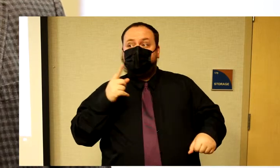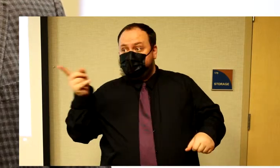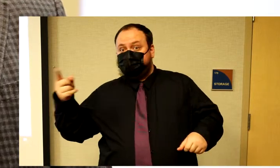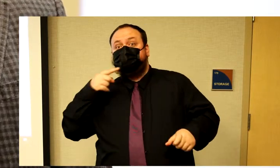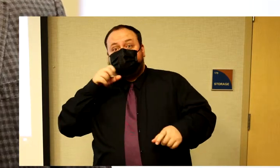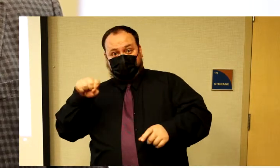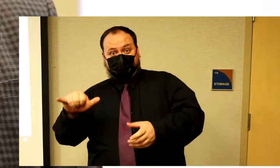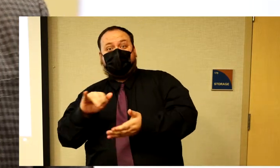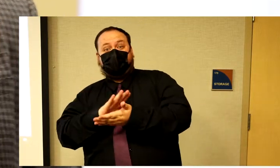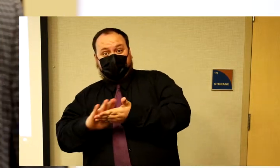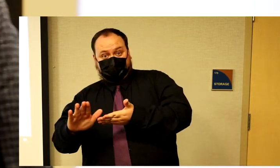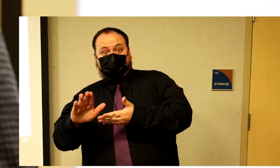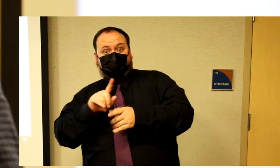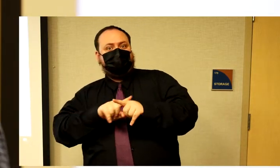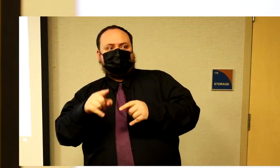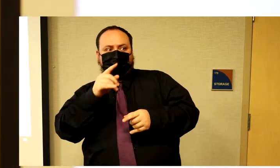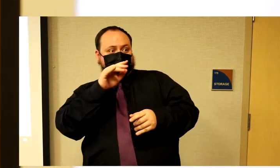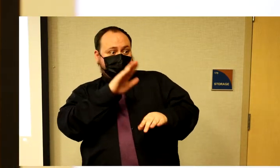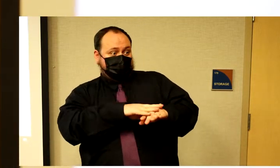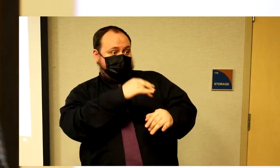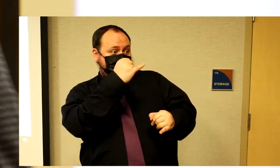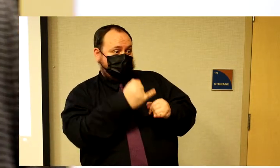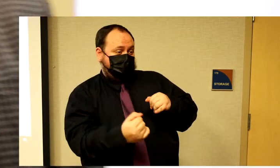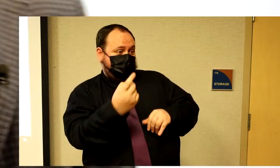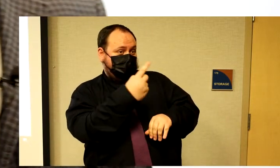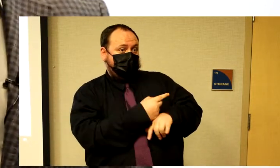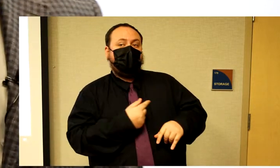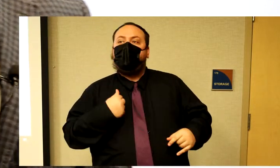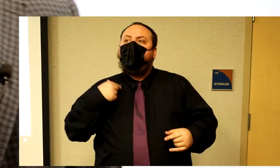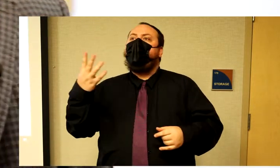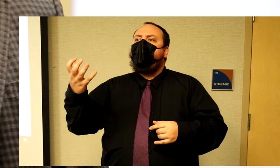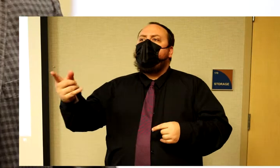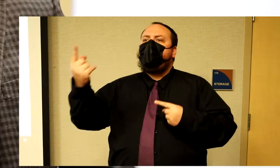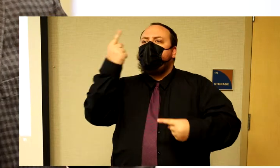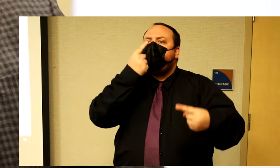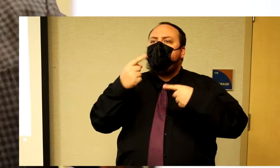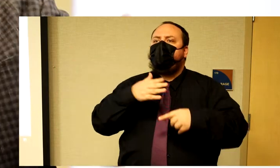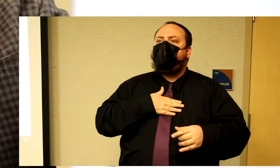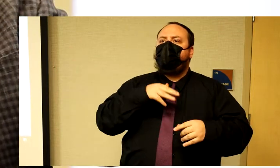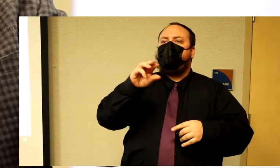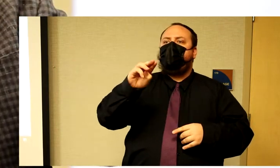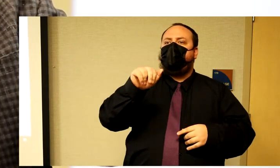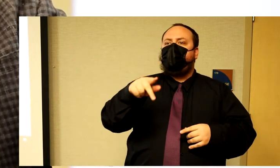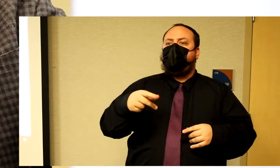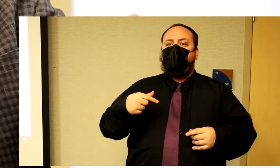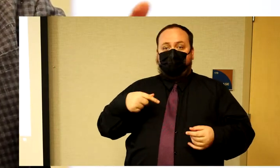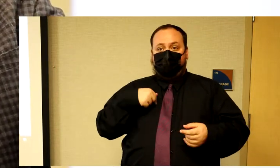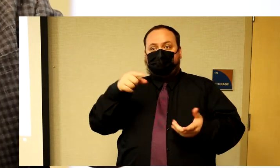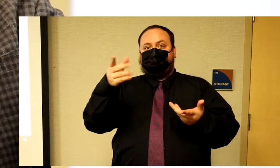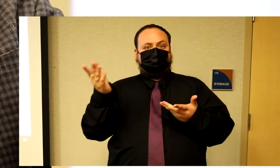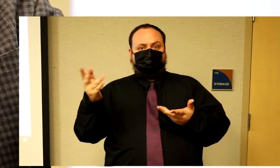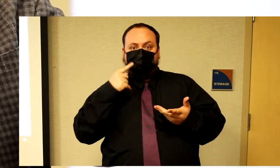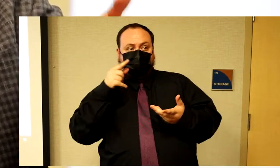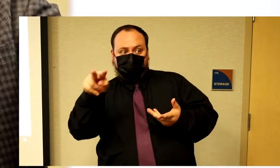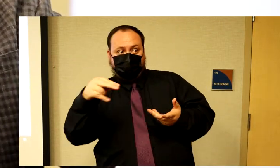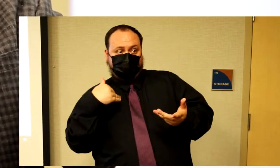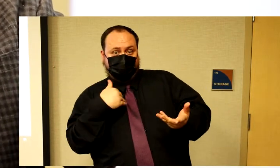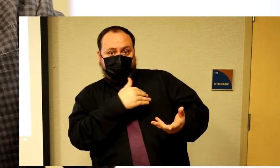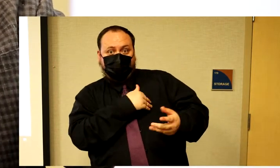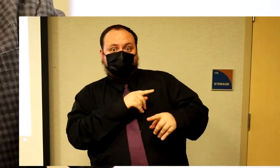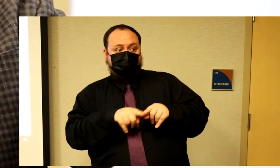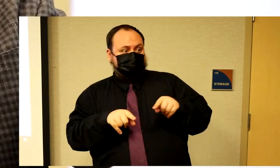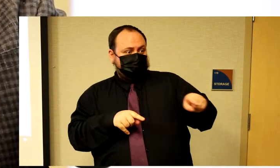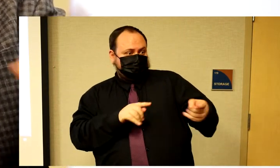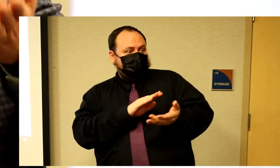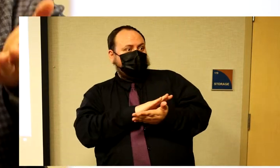in the end, somebody can come in on the very last day and say, I want you to consider my map, and then we'd have to say, I would defer to council, but I would say, that's a very